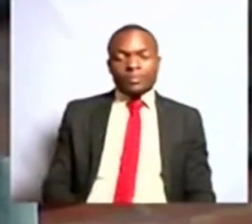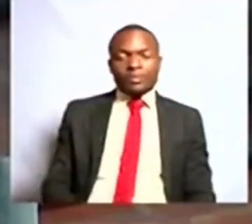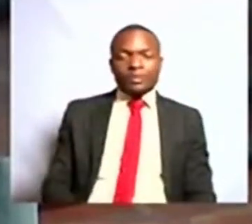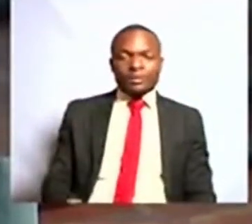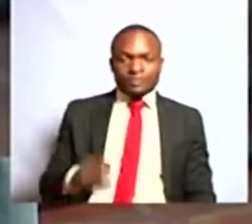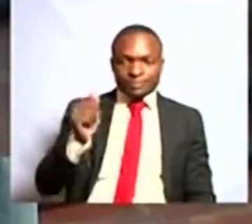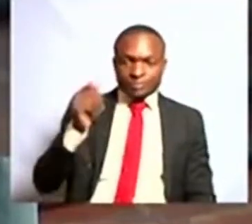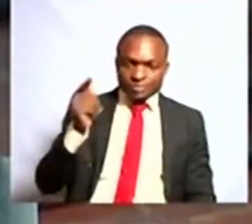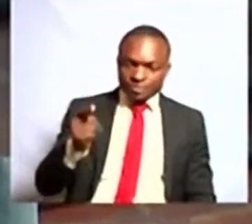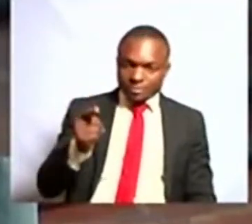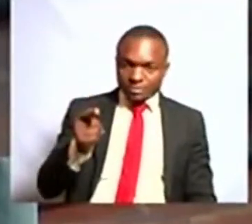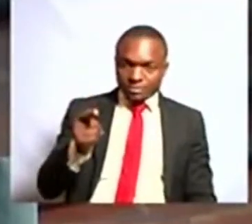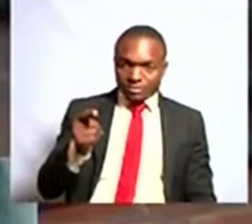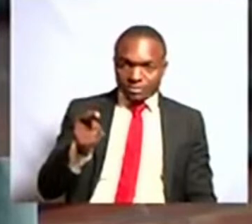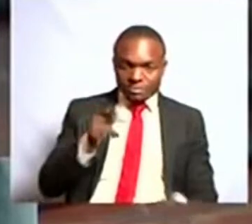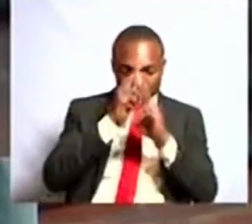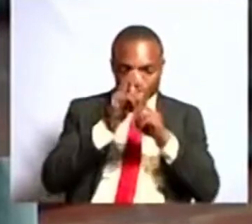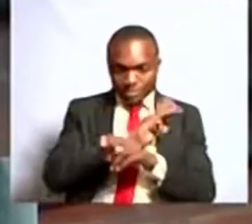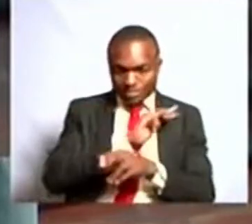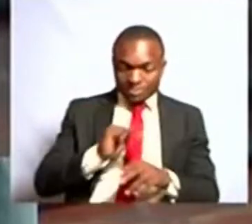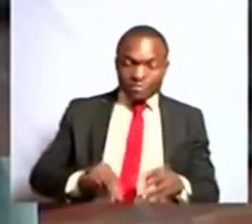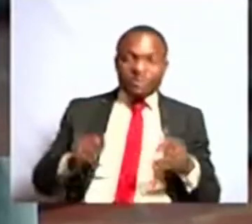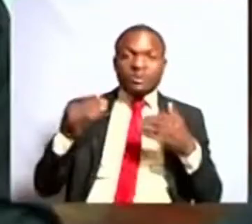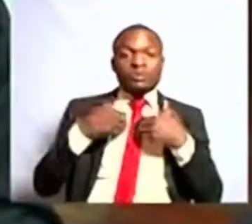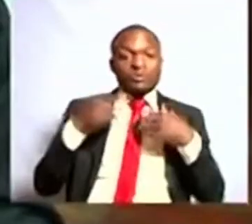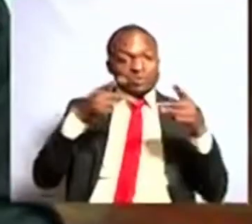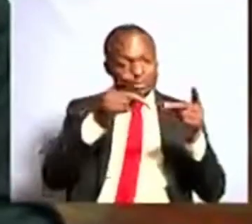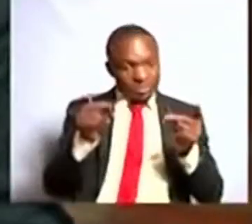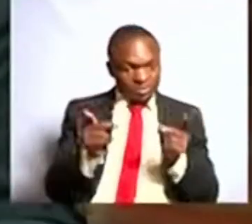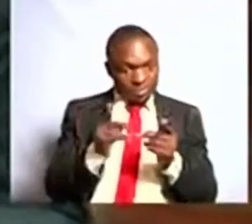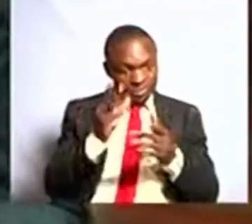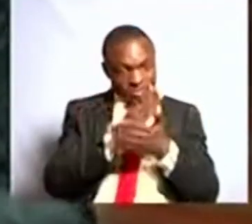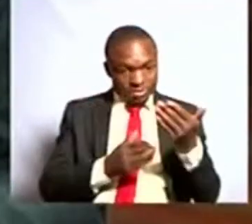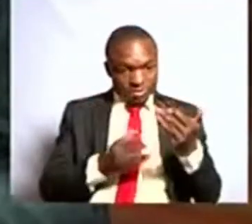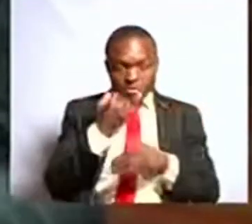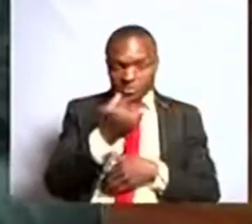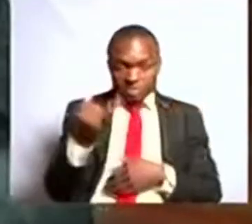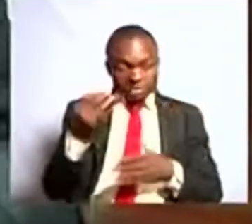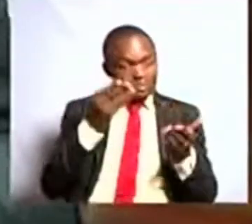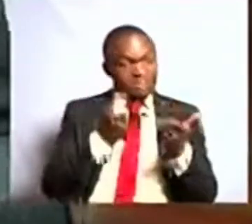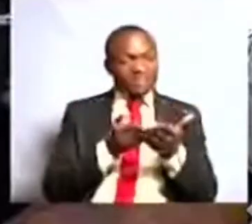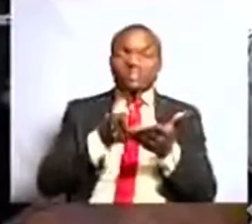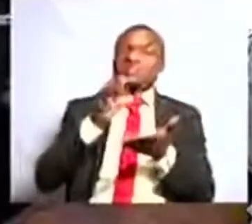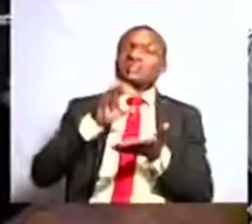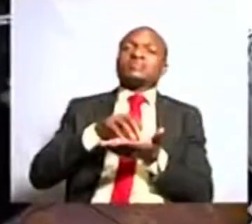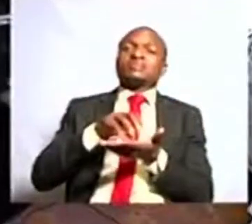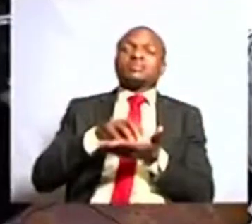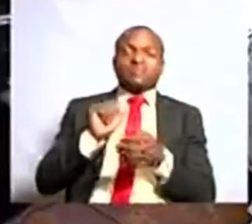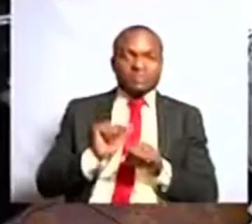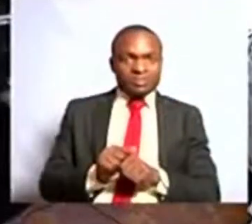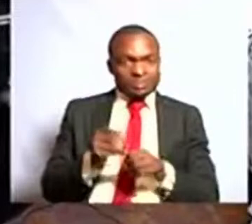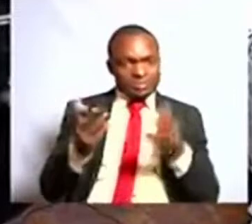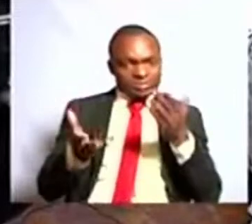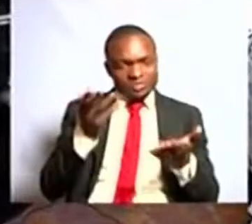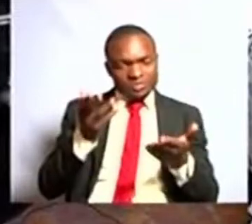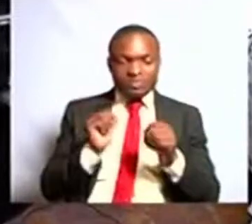AG can just, honorable members, I think we have got a position on some of these matters, like this matter. Yes.